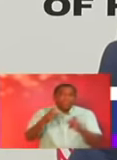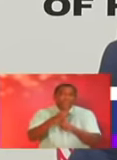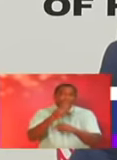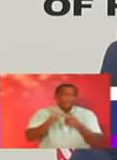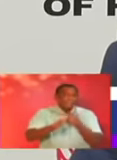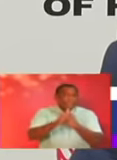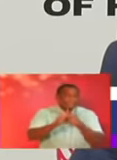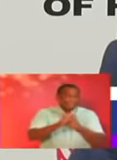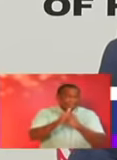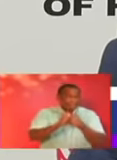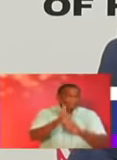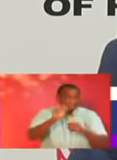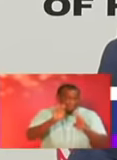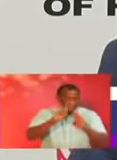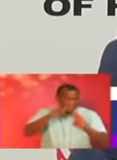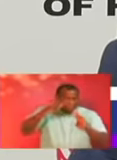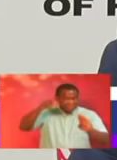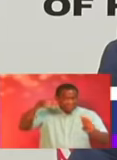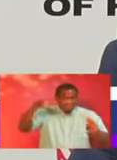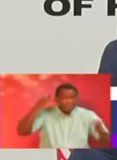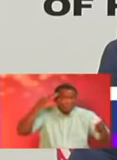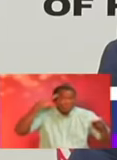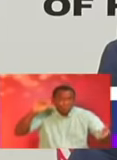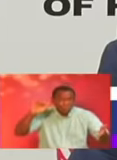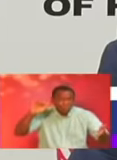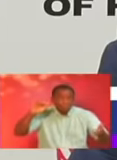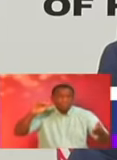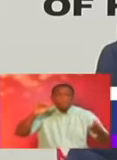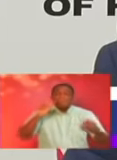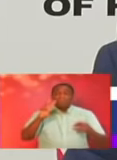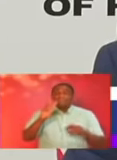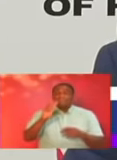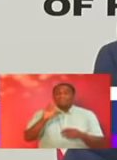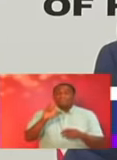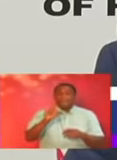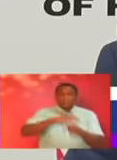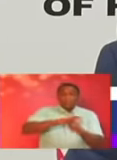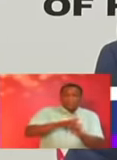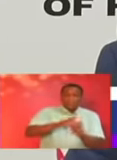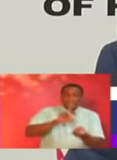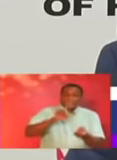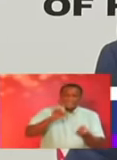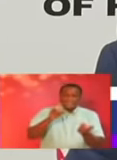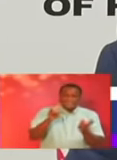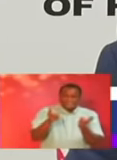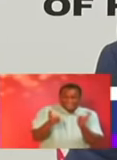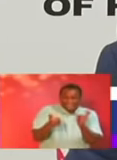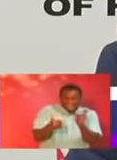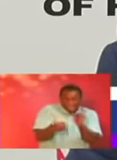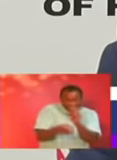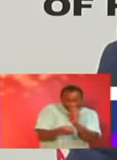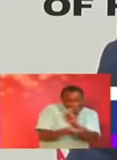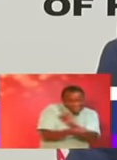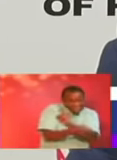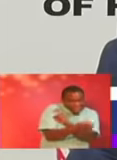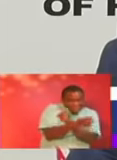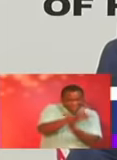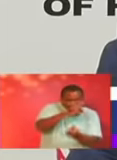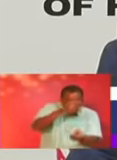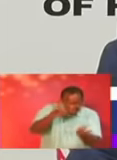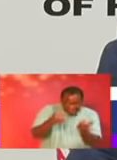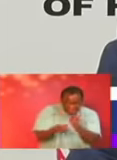after. With the evolving nature of this virus, and that is what viruses do, they evolve. It